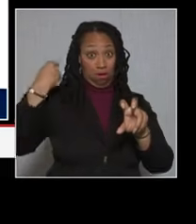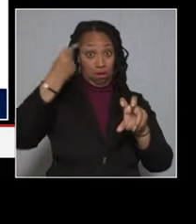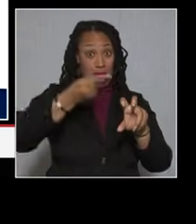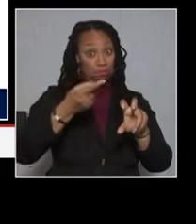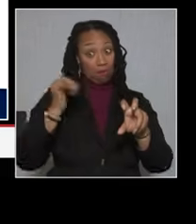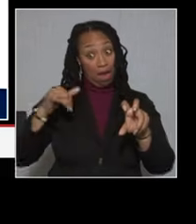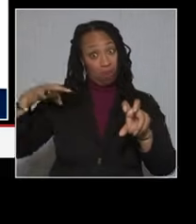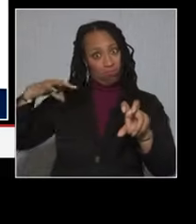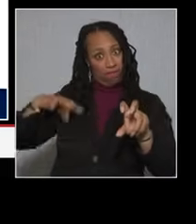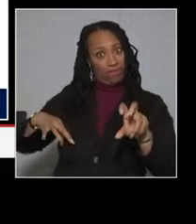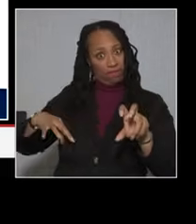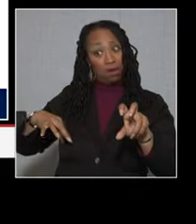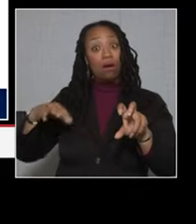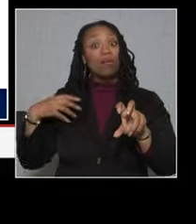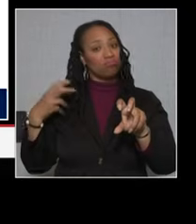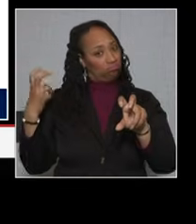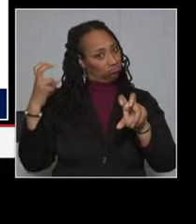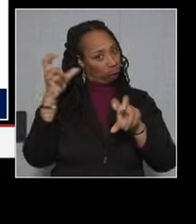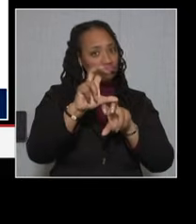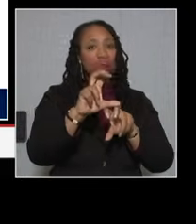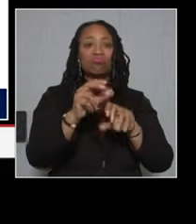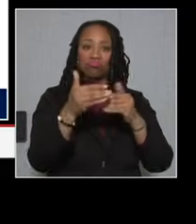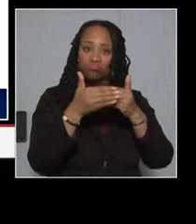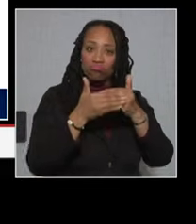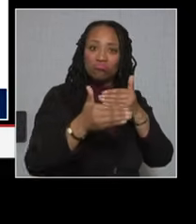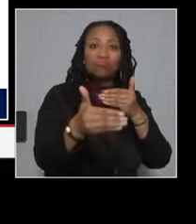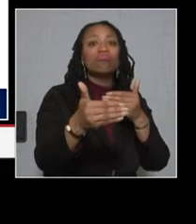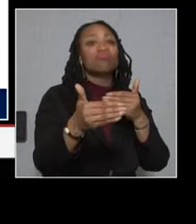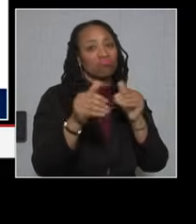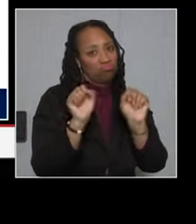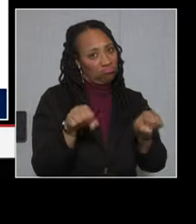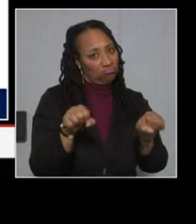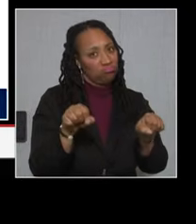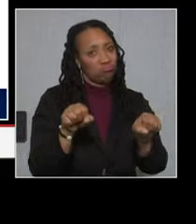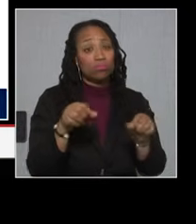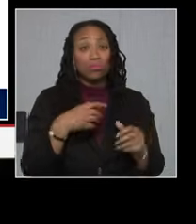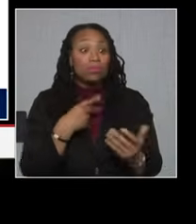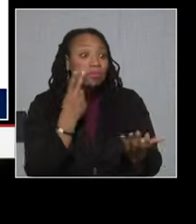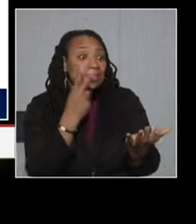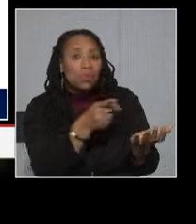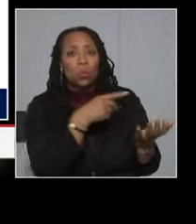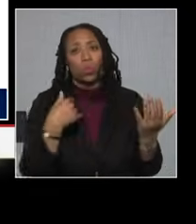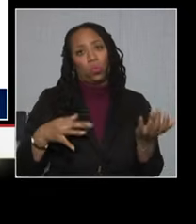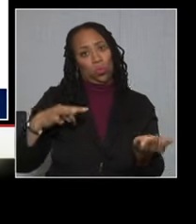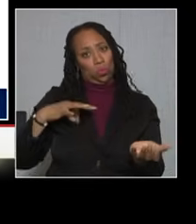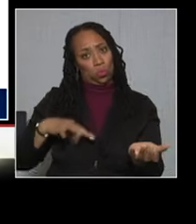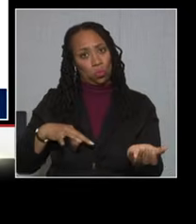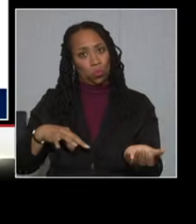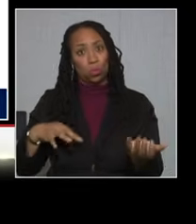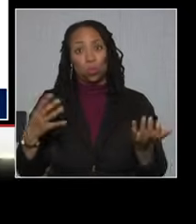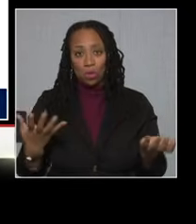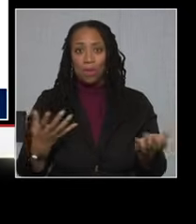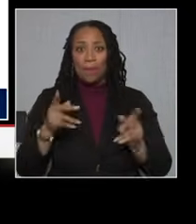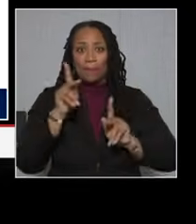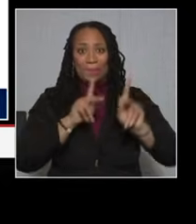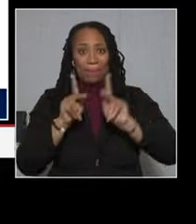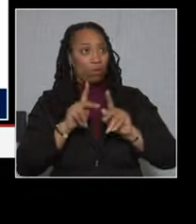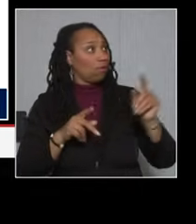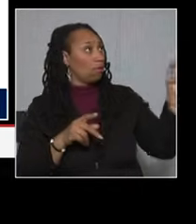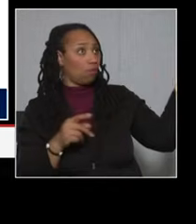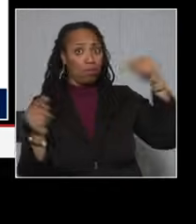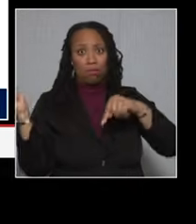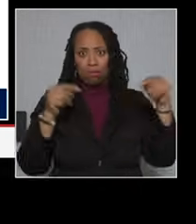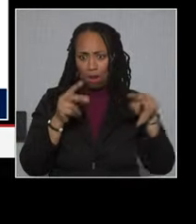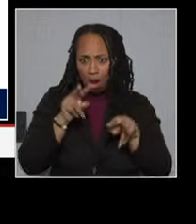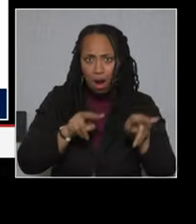be true and what people across the country know to be true. The men and women in the public safety and justice cluster and these